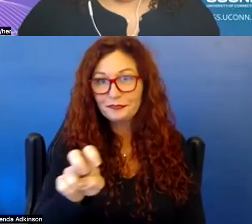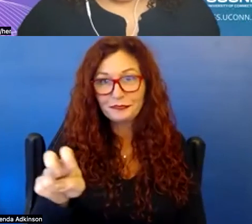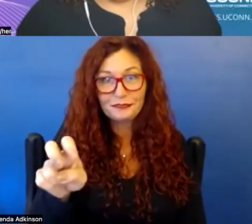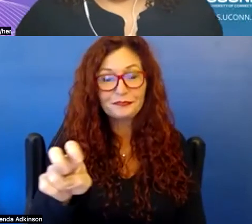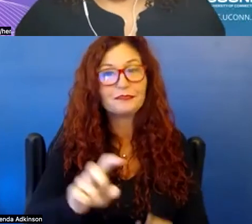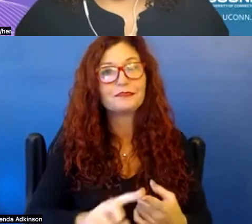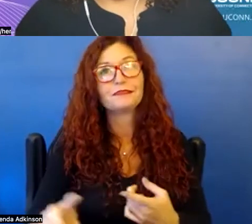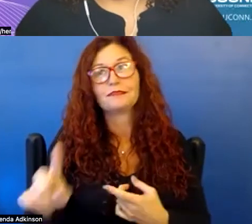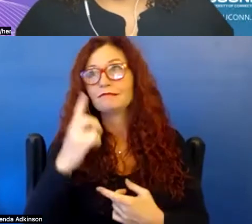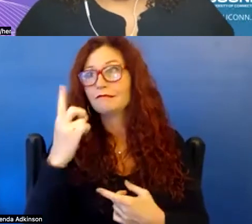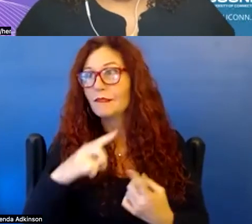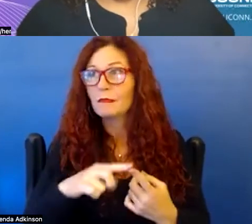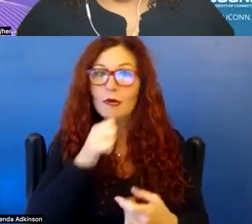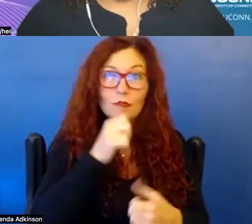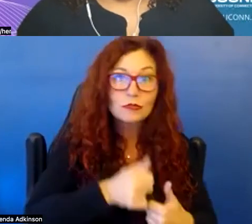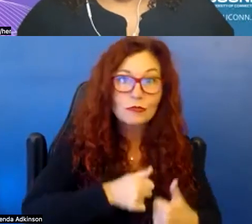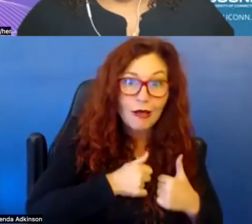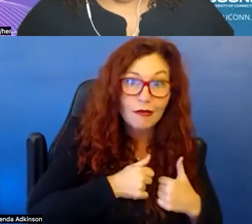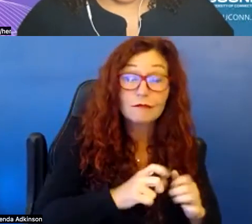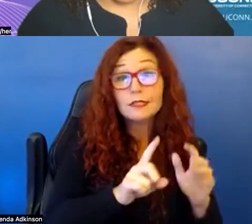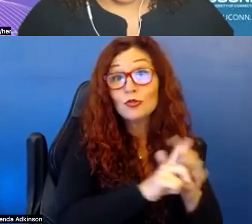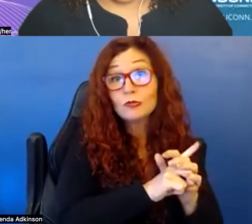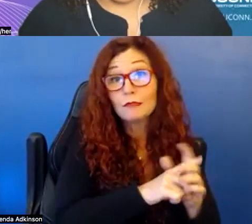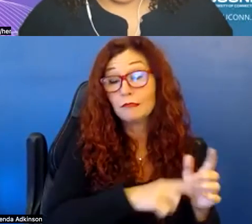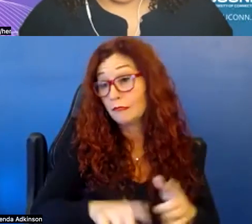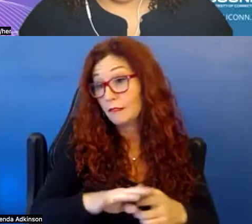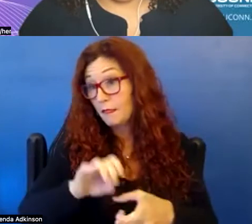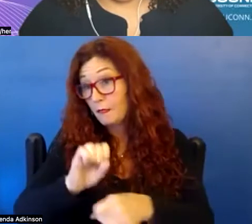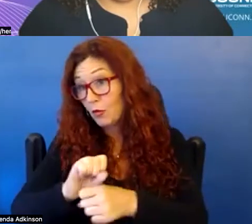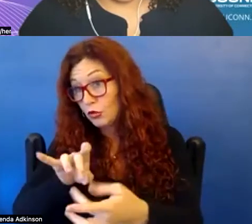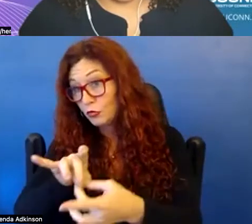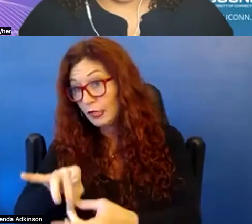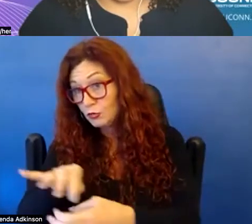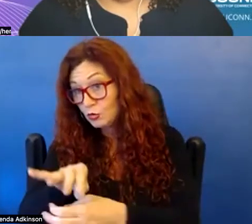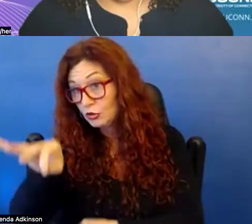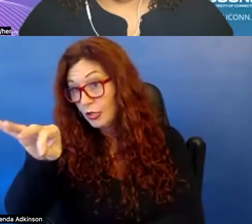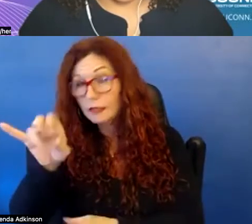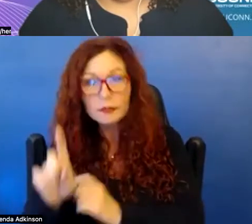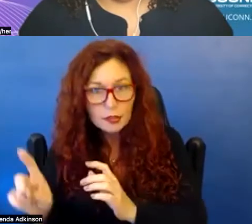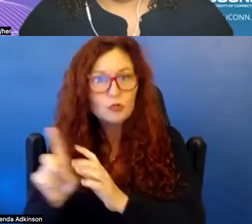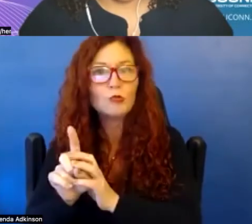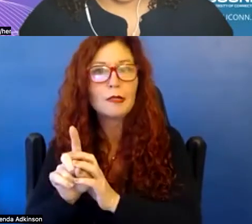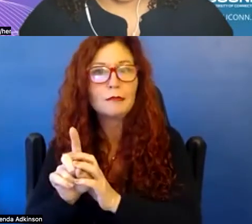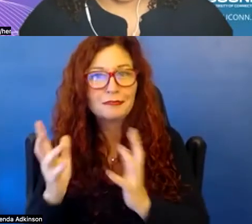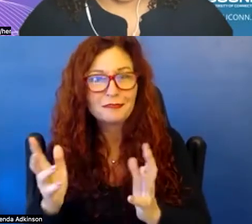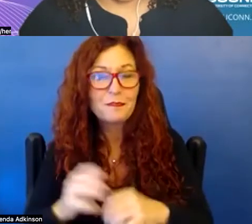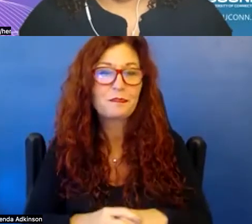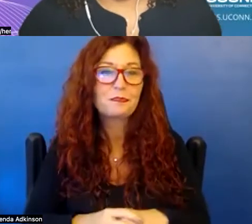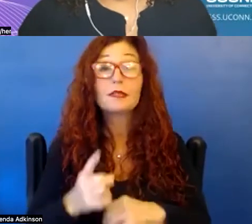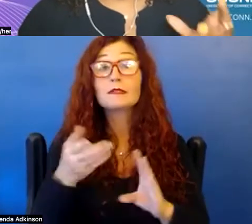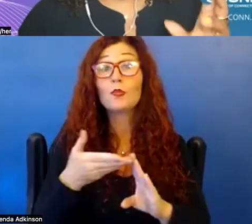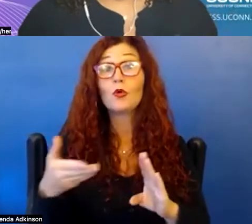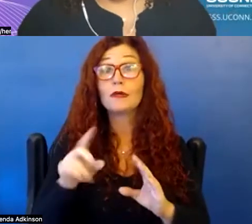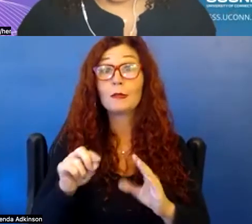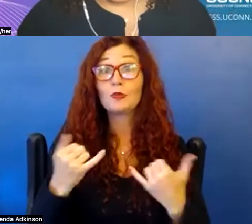work. Right now, one of the tangible things that I'm doing is writing a book, and it's